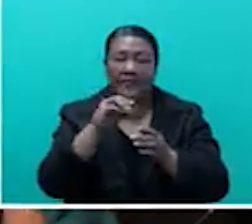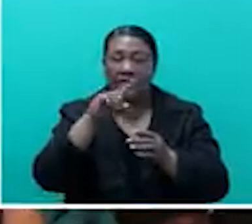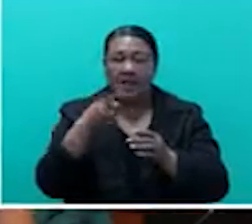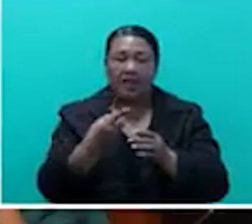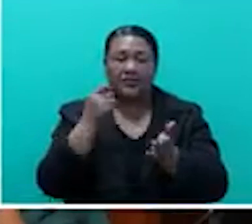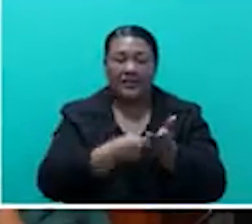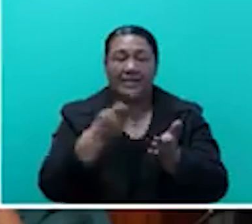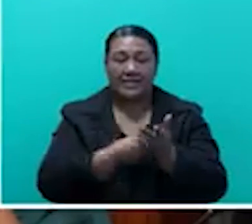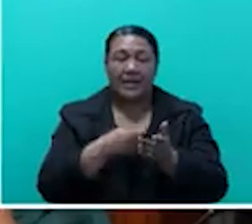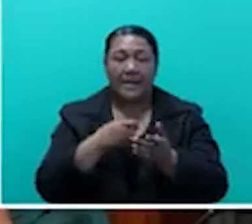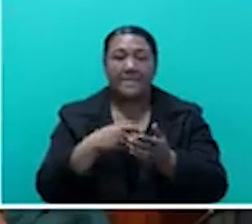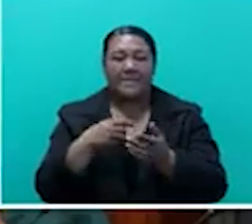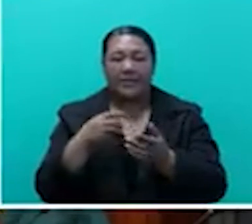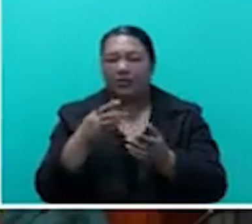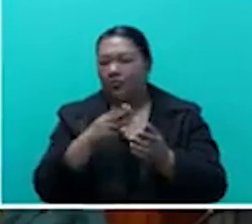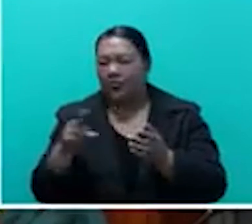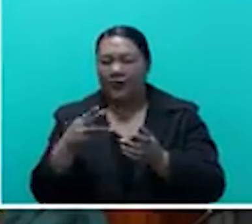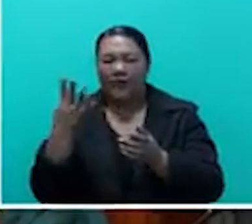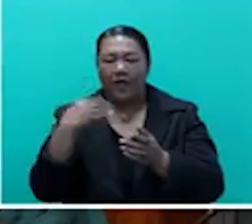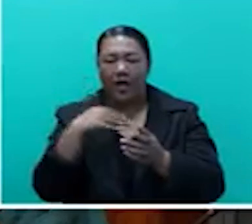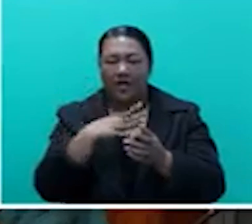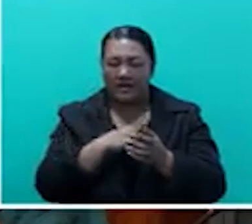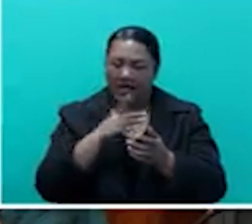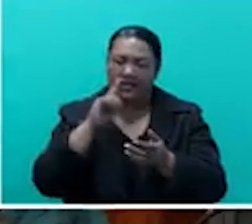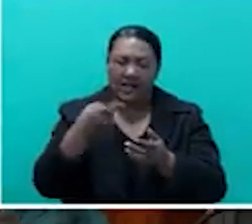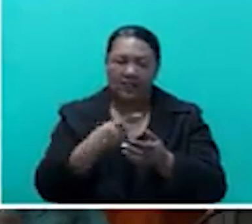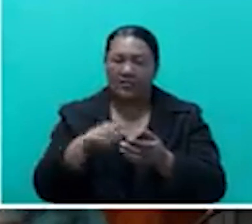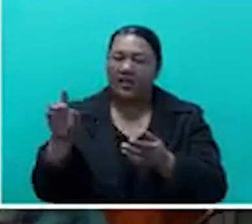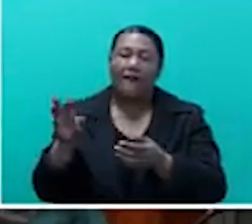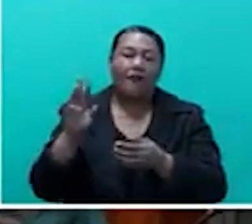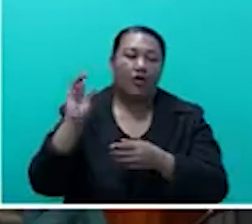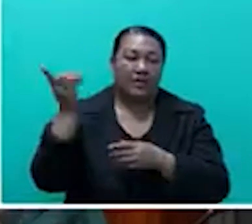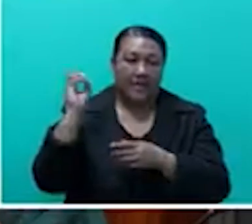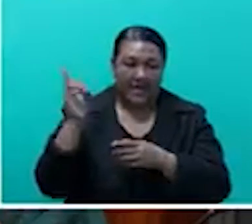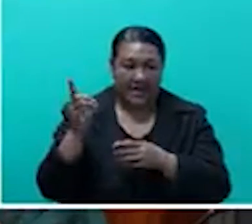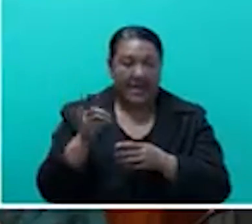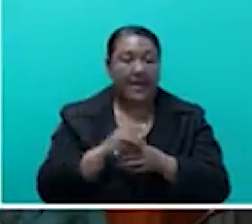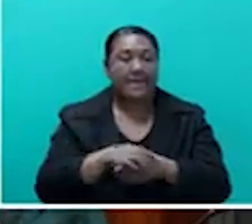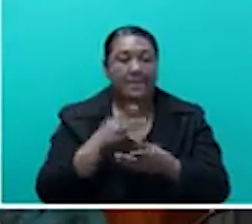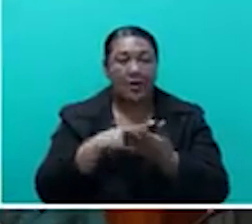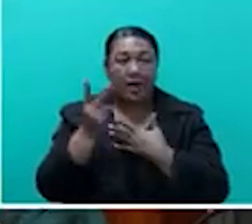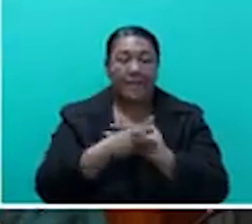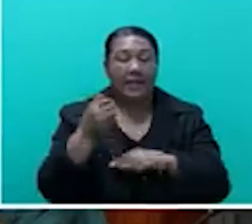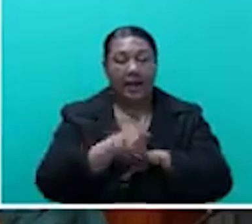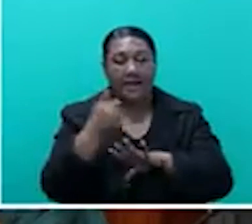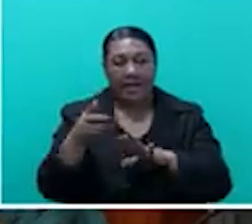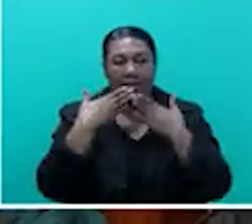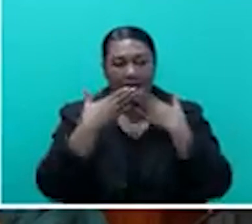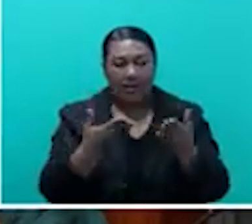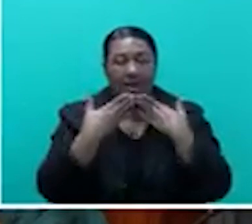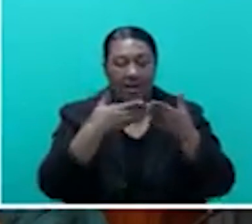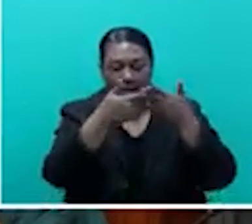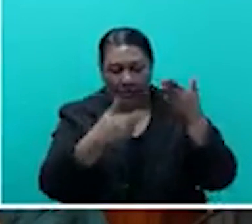to $400,000 for a degree program. Therefore, the PhD will cost more, and government would like to thank the following